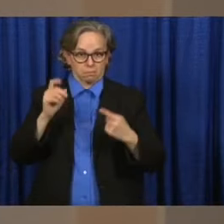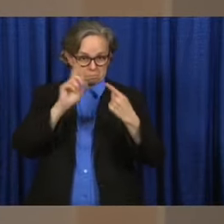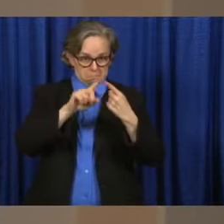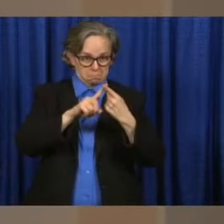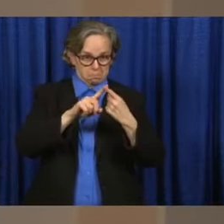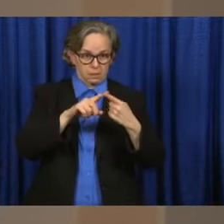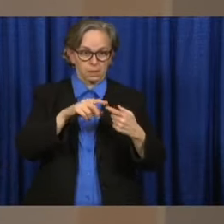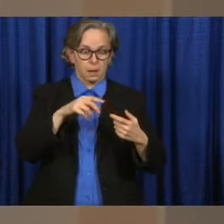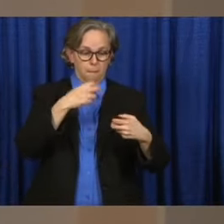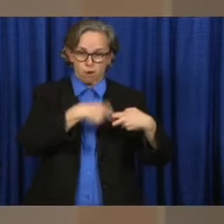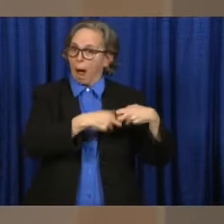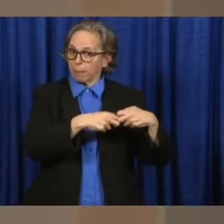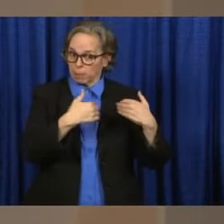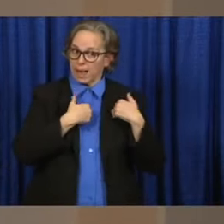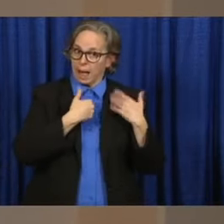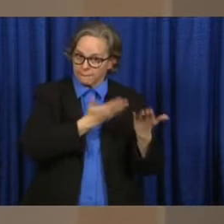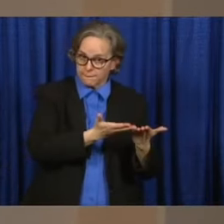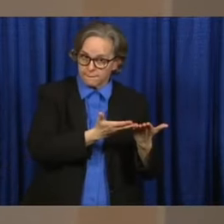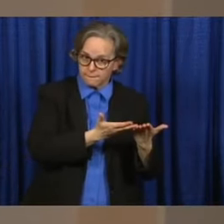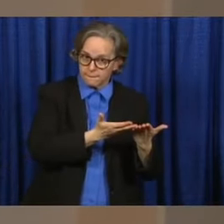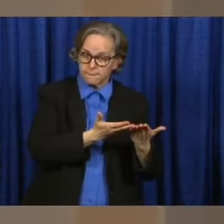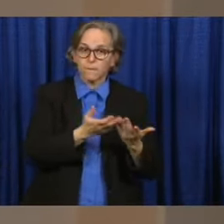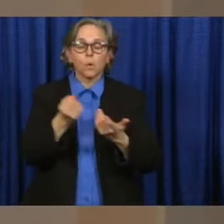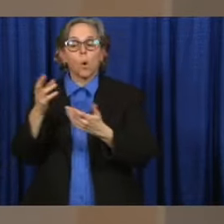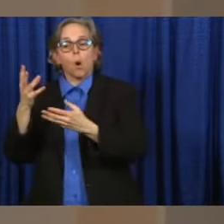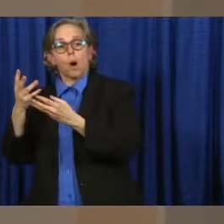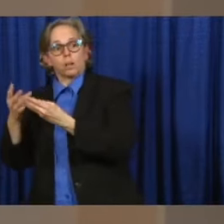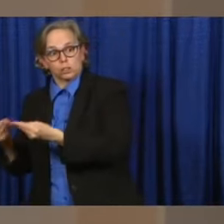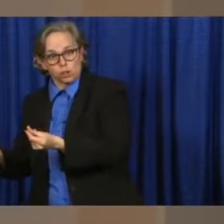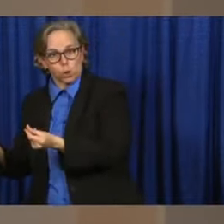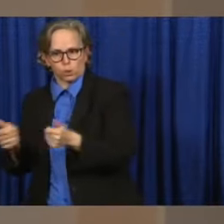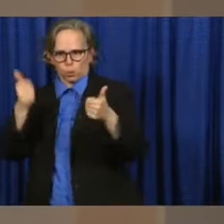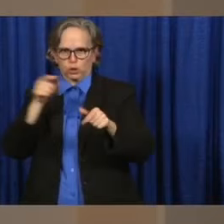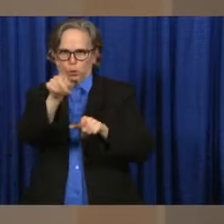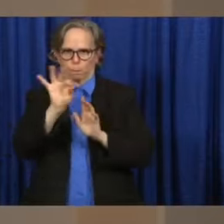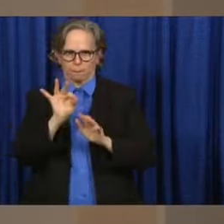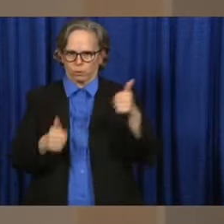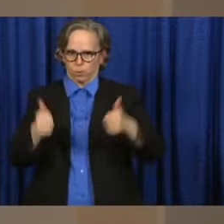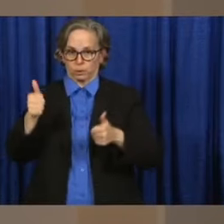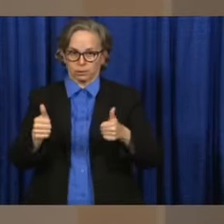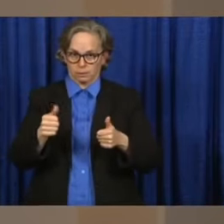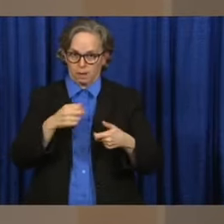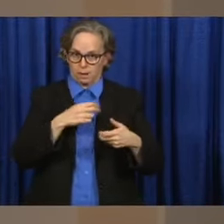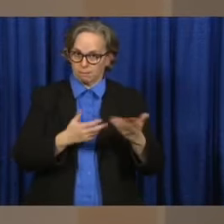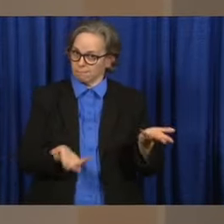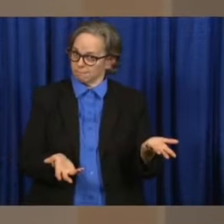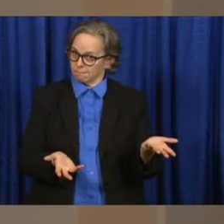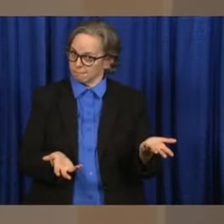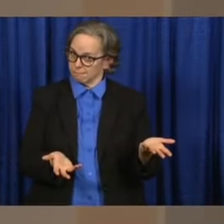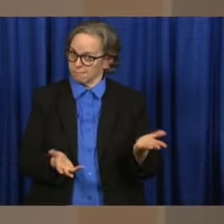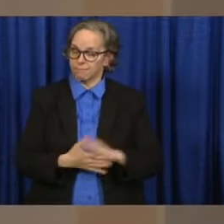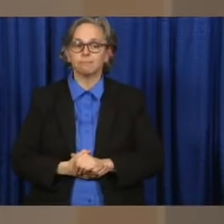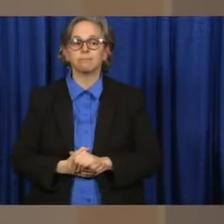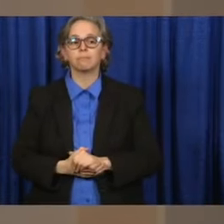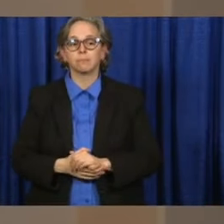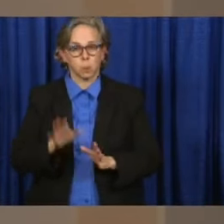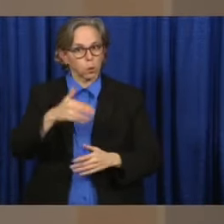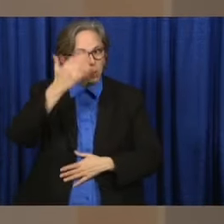people to make decisions that help us get through this. And we recognize